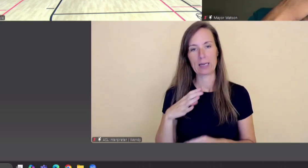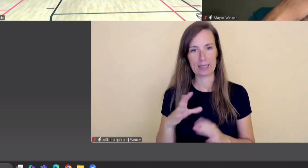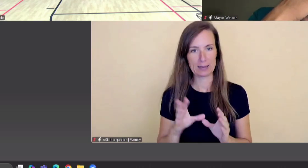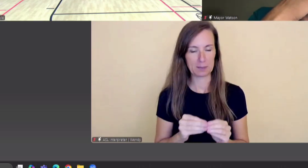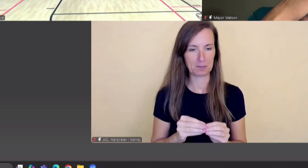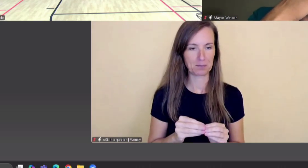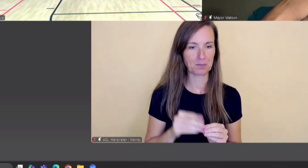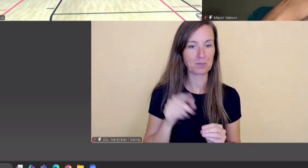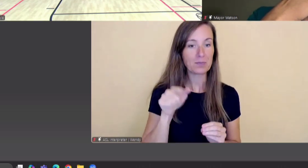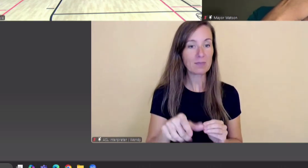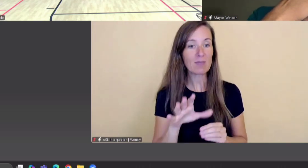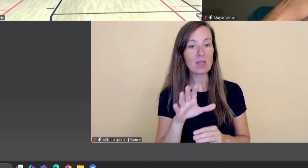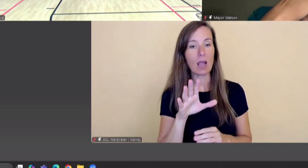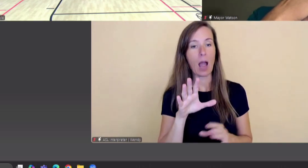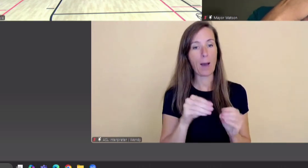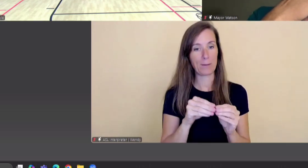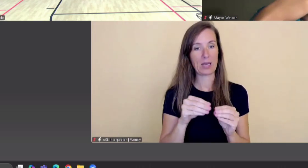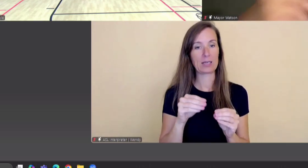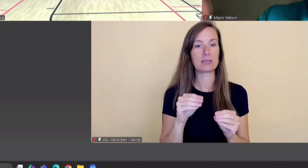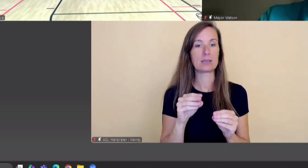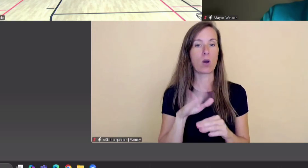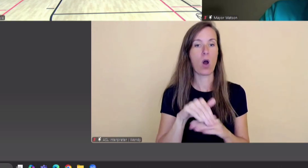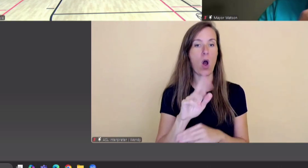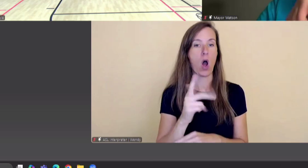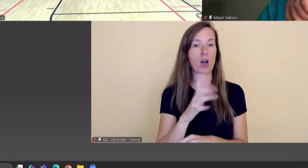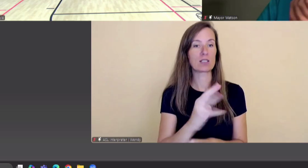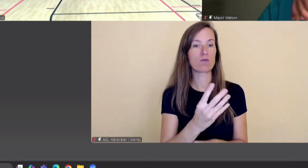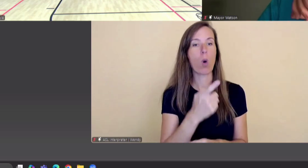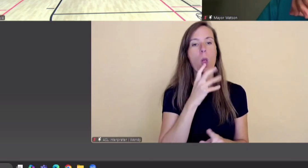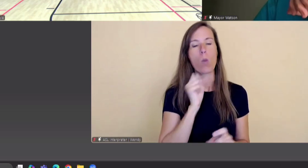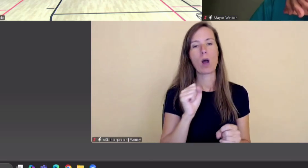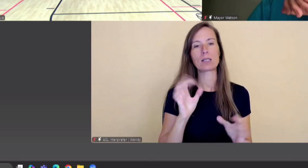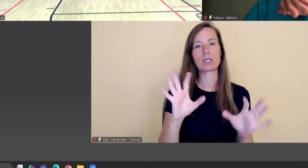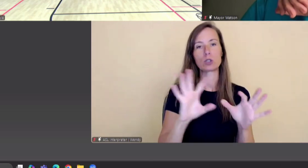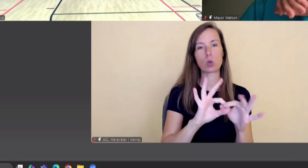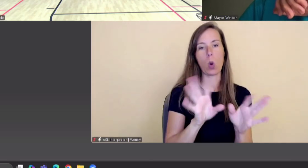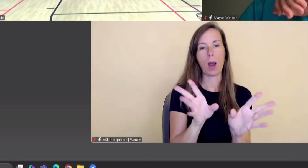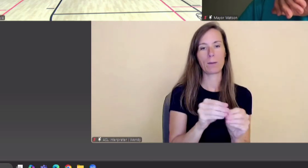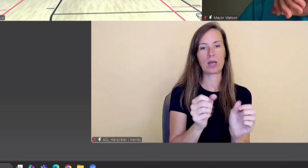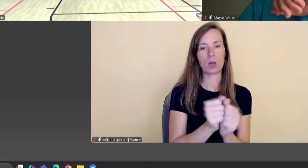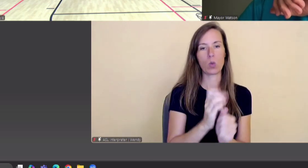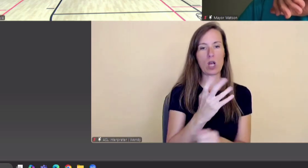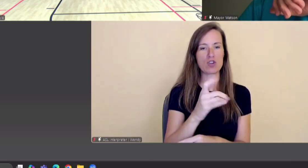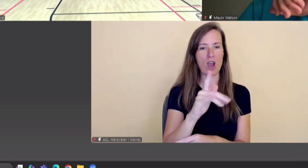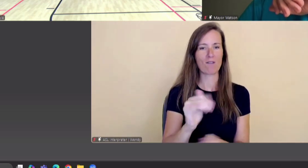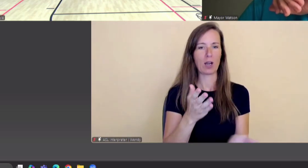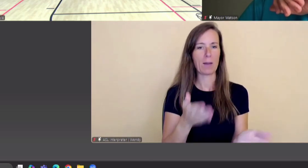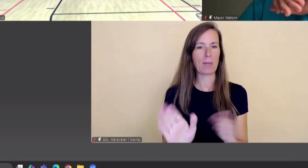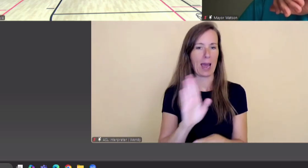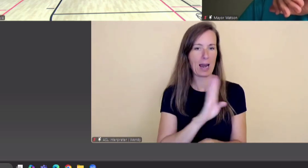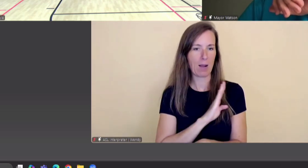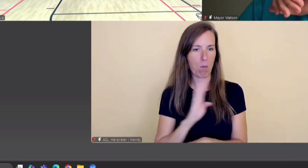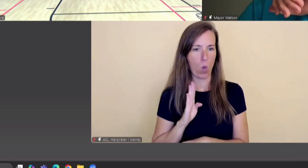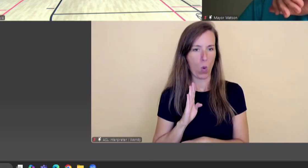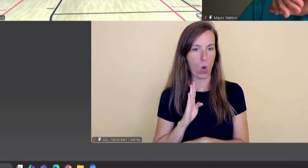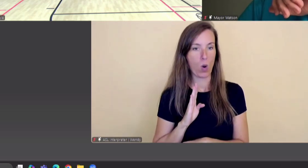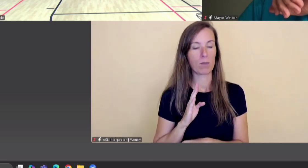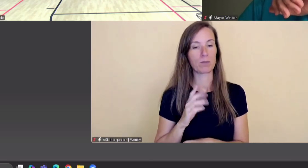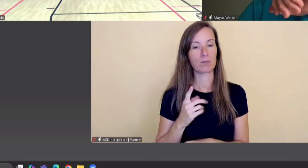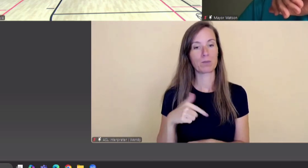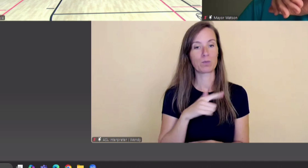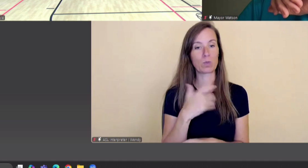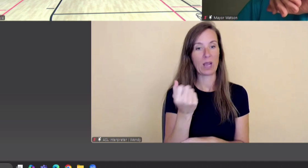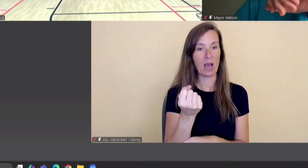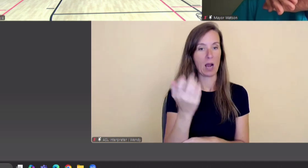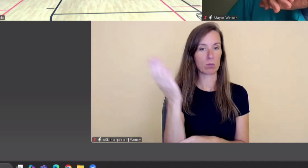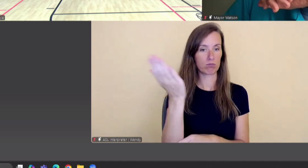was a joint meeting with the Cheverly Planning Board. We hosted a presentation by the Go Prince George's team